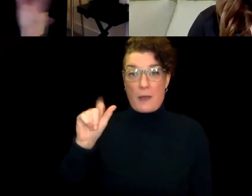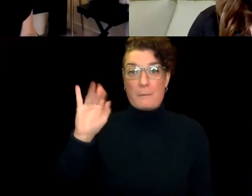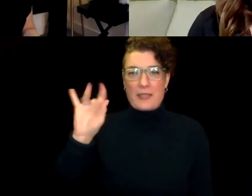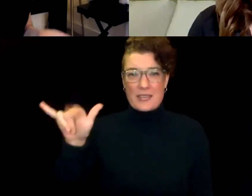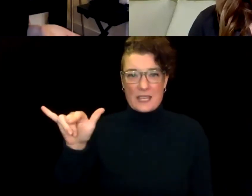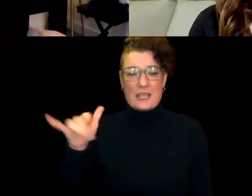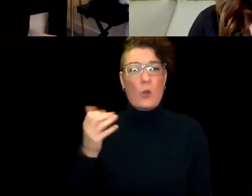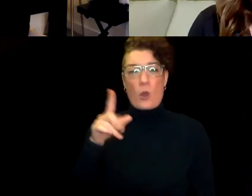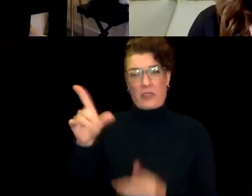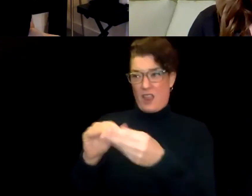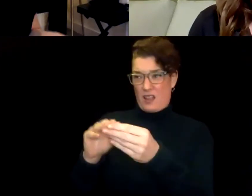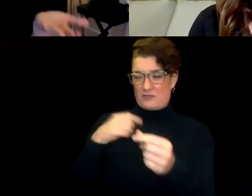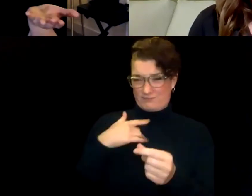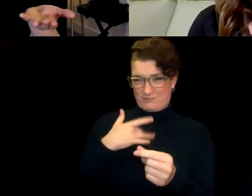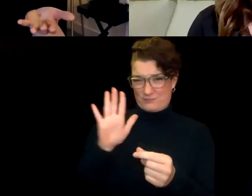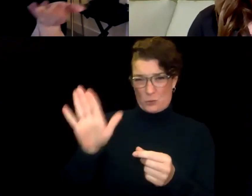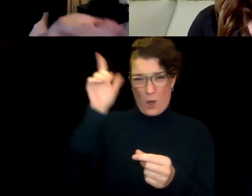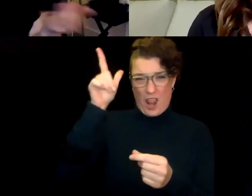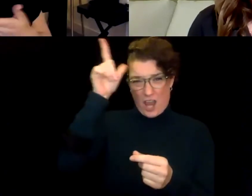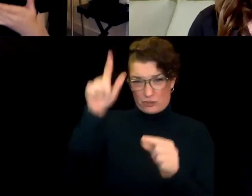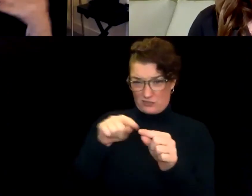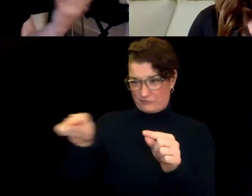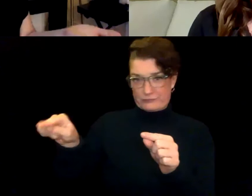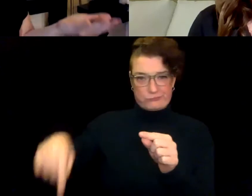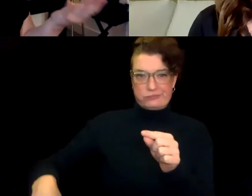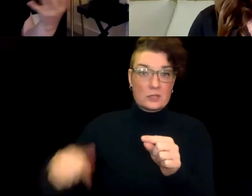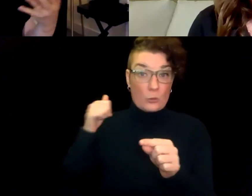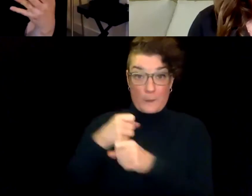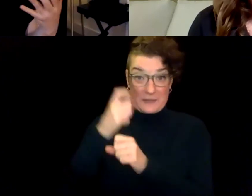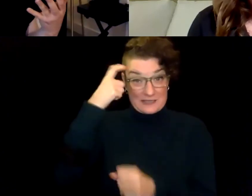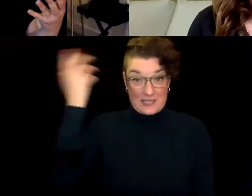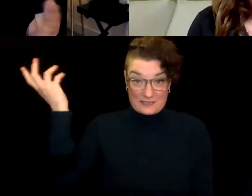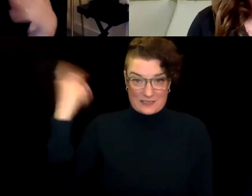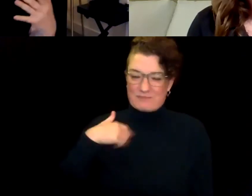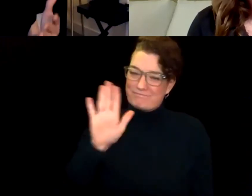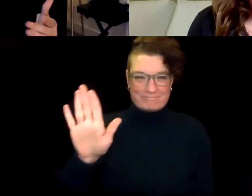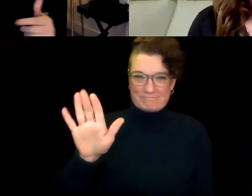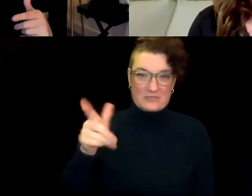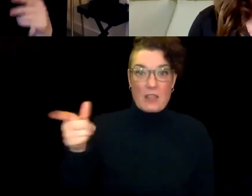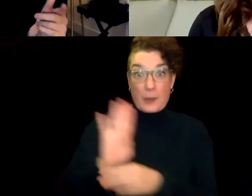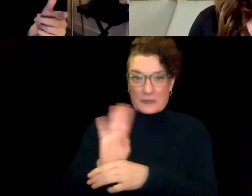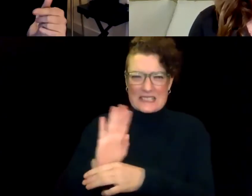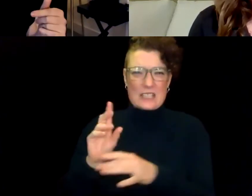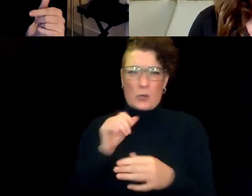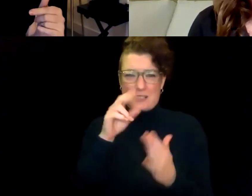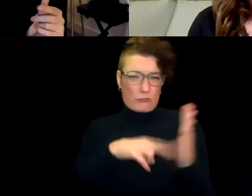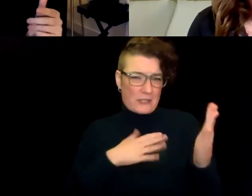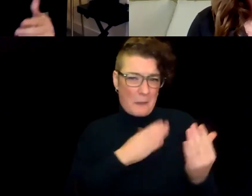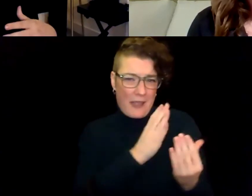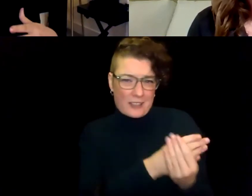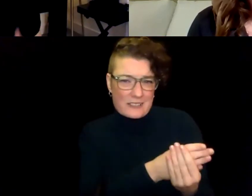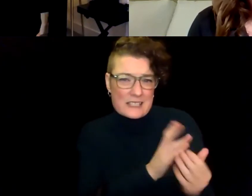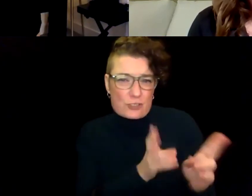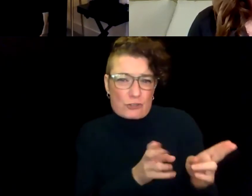that just didn't make any sense. And it was probably because they were like busy and didn't read my chart, or like they forgot that like the thing that I told them, it's like,